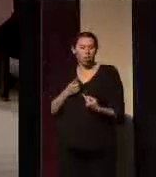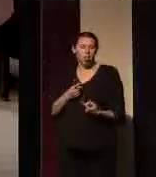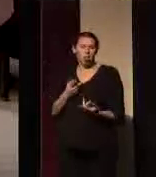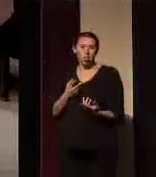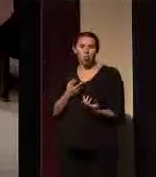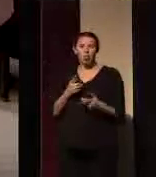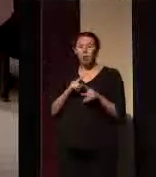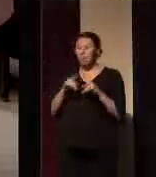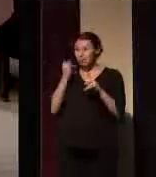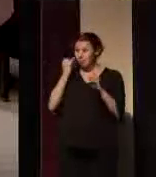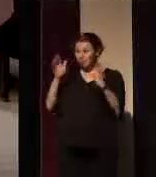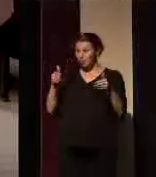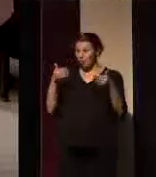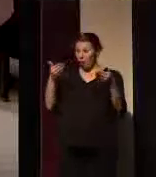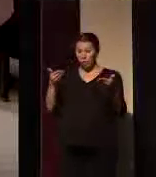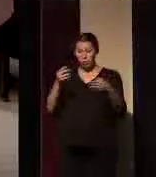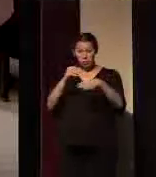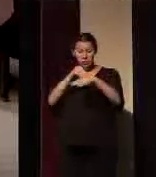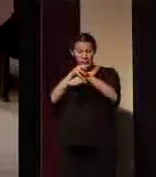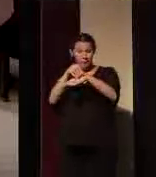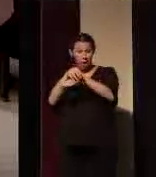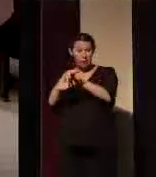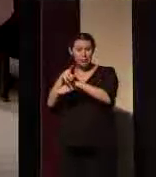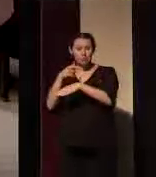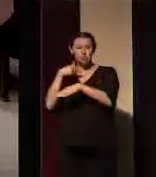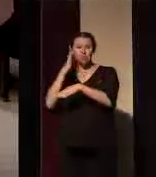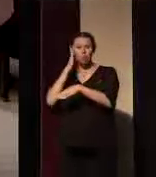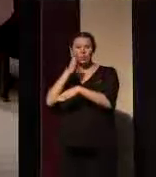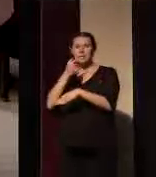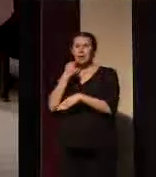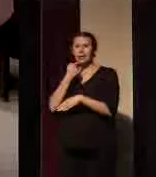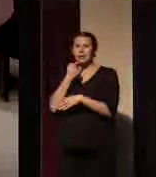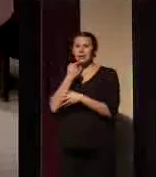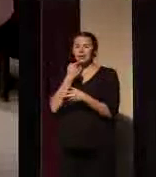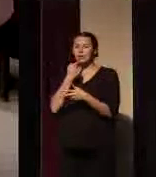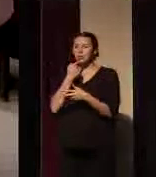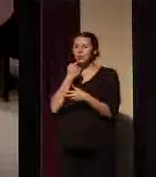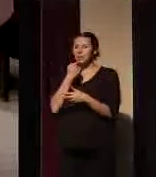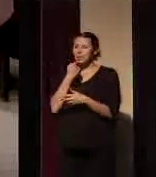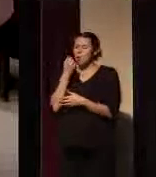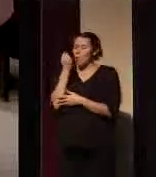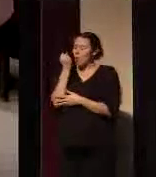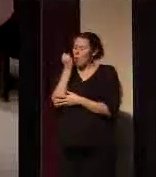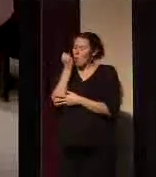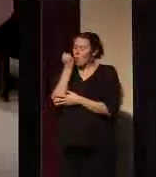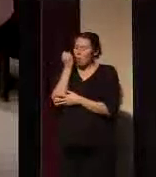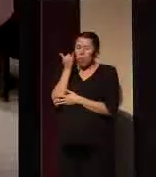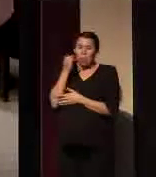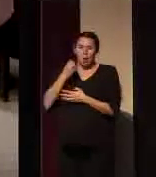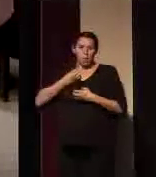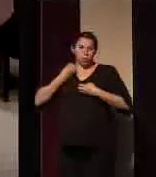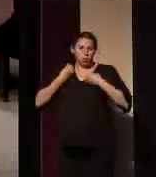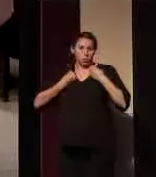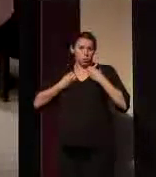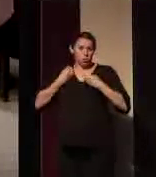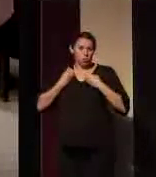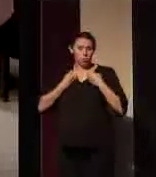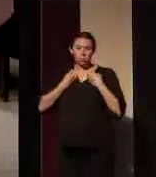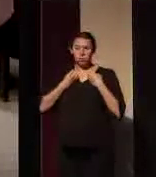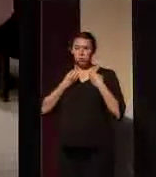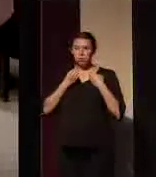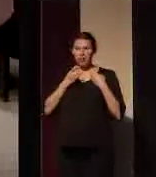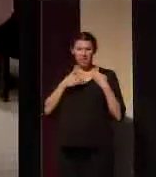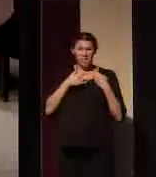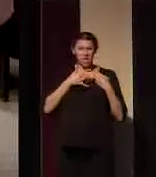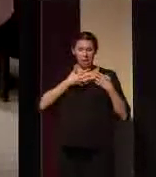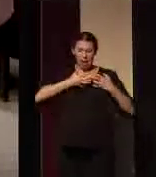of some type of advice to people, I would just say, hang on to the emotion, whether it's anger and